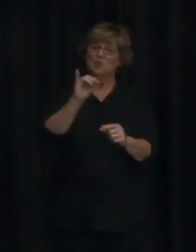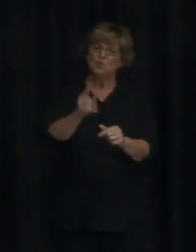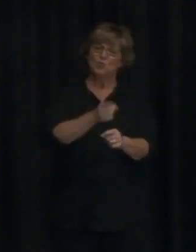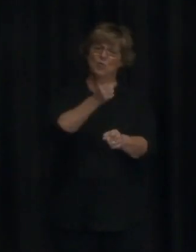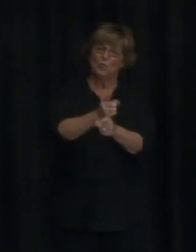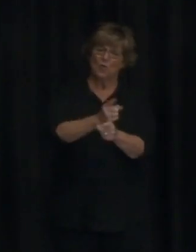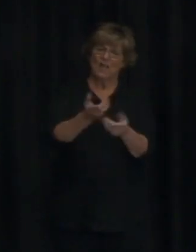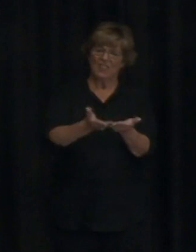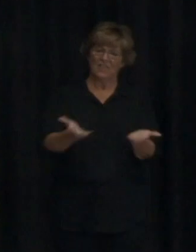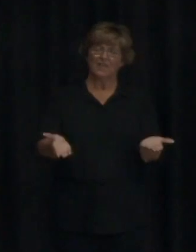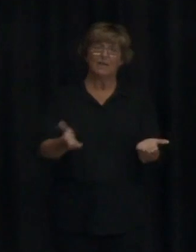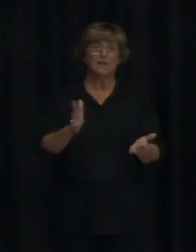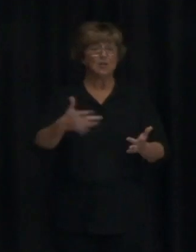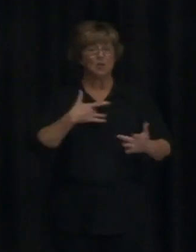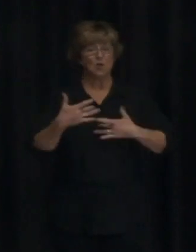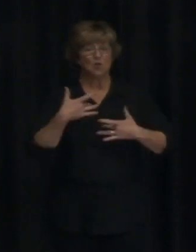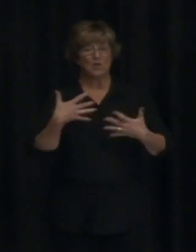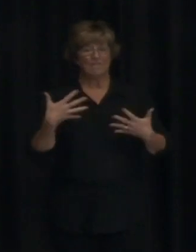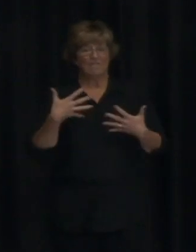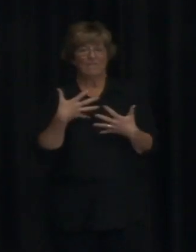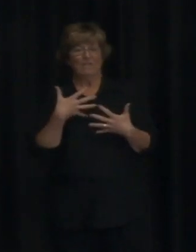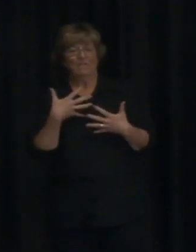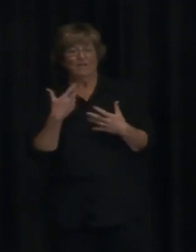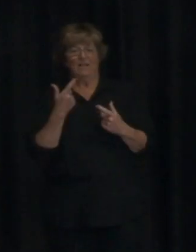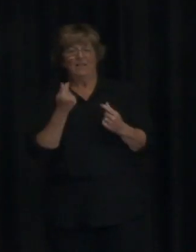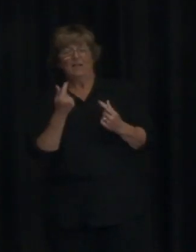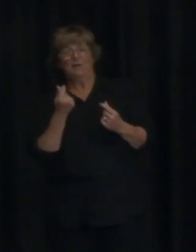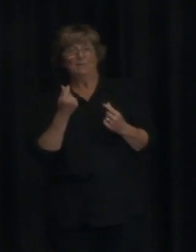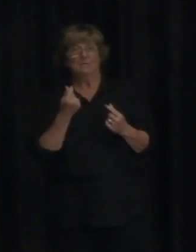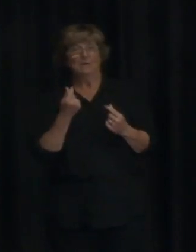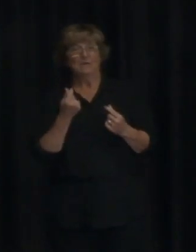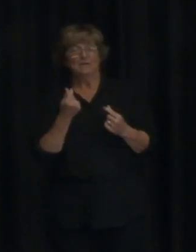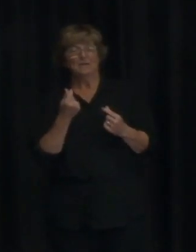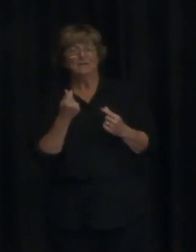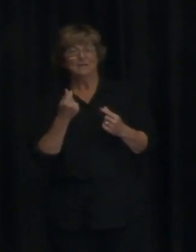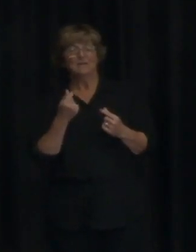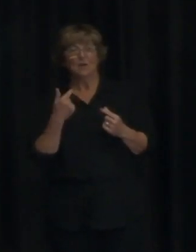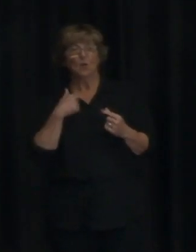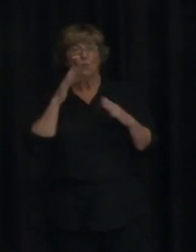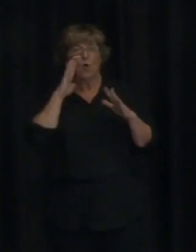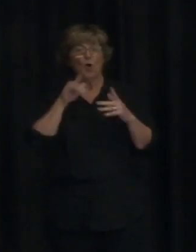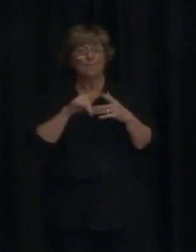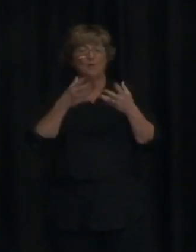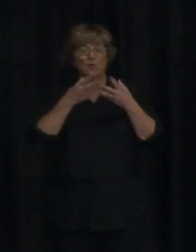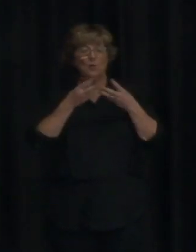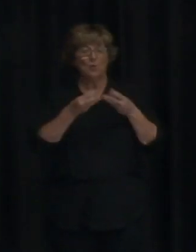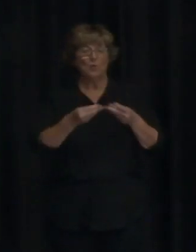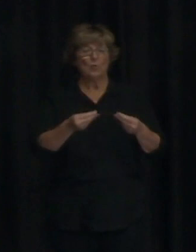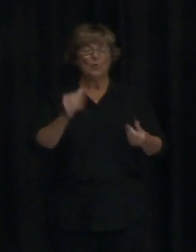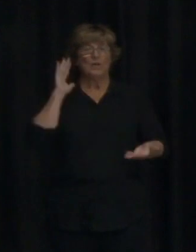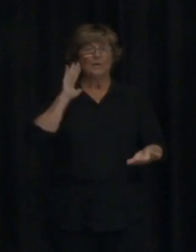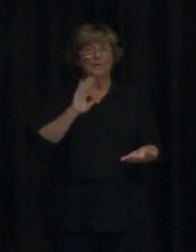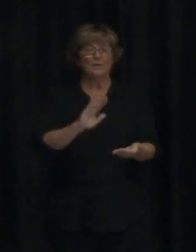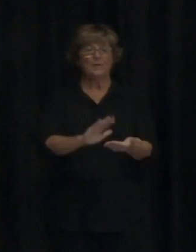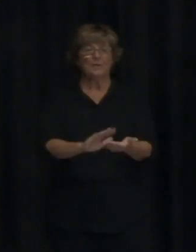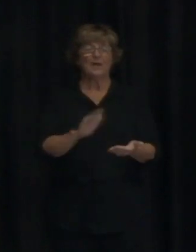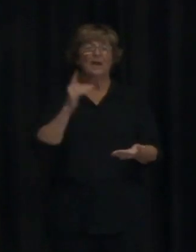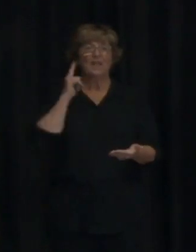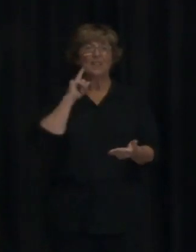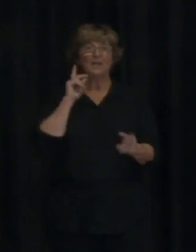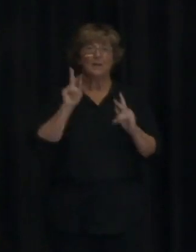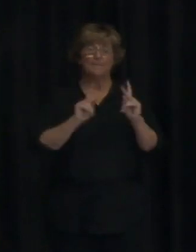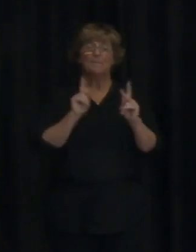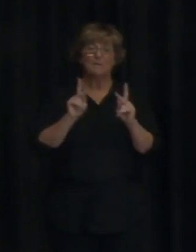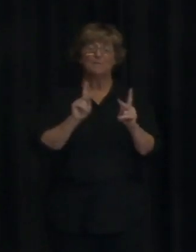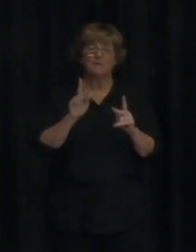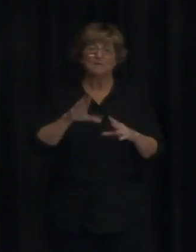thing. But their concern, their fear, their apprehension has gotten in that way. And that's what we hope we're clearing. And so I'm confident people won't be gaming the system